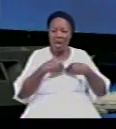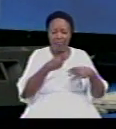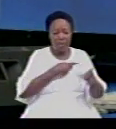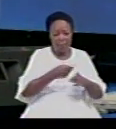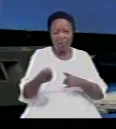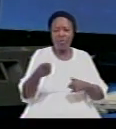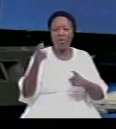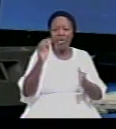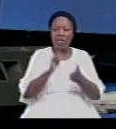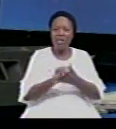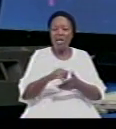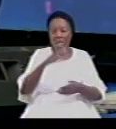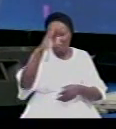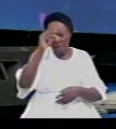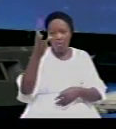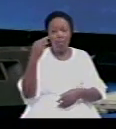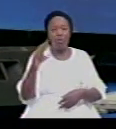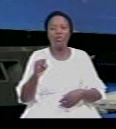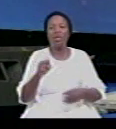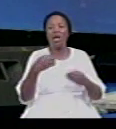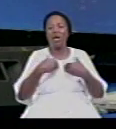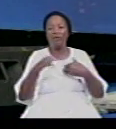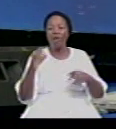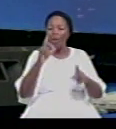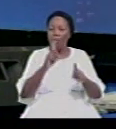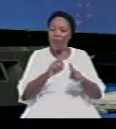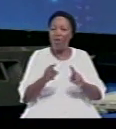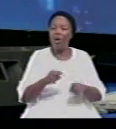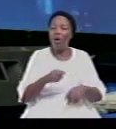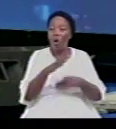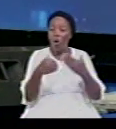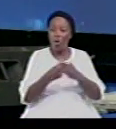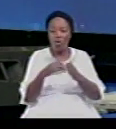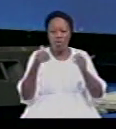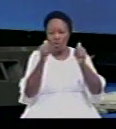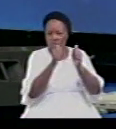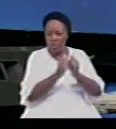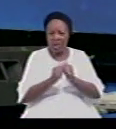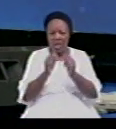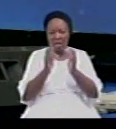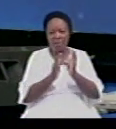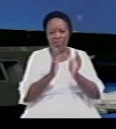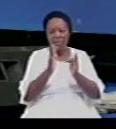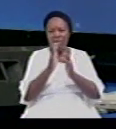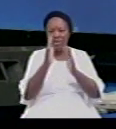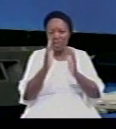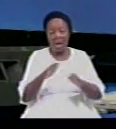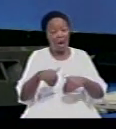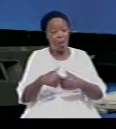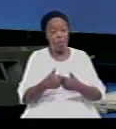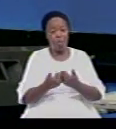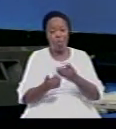he was having. Altogether Christian, how? By